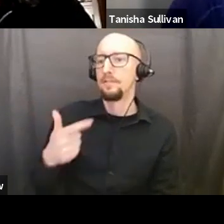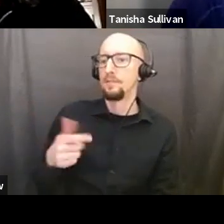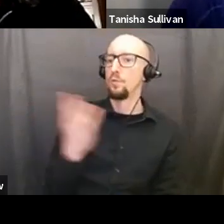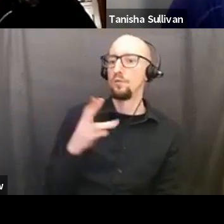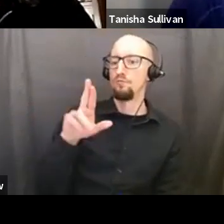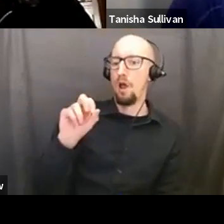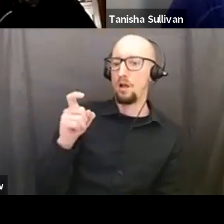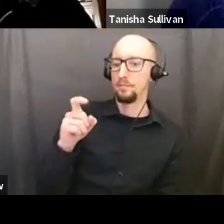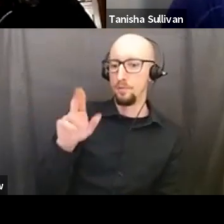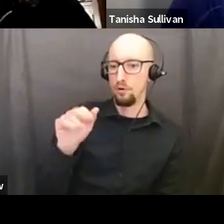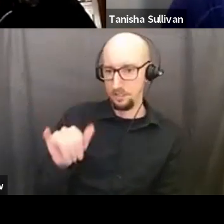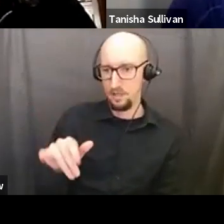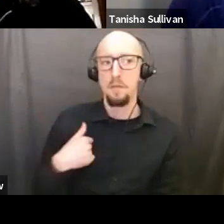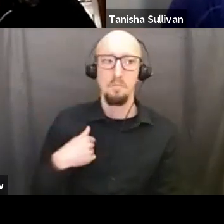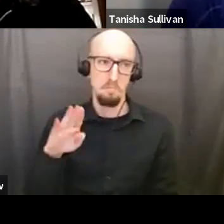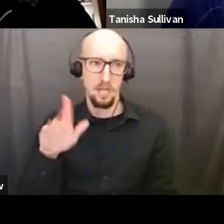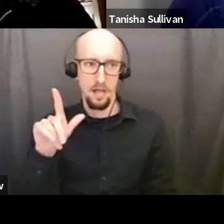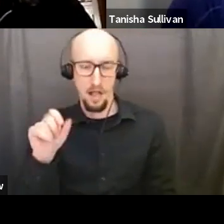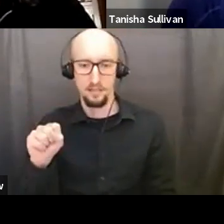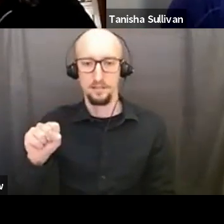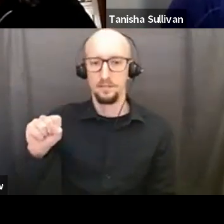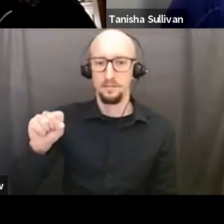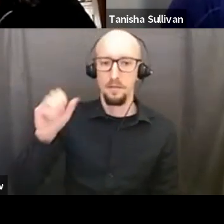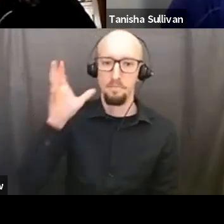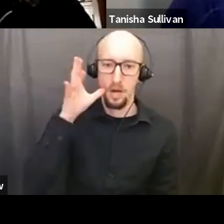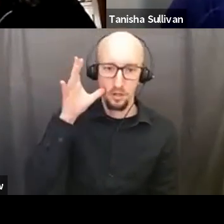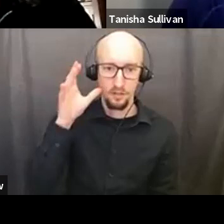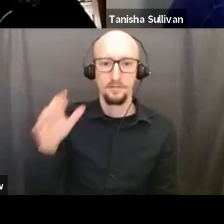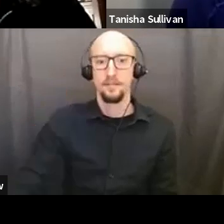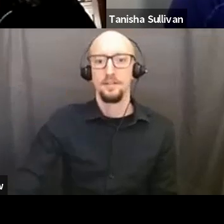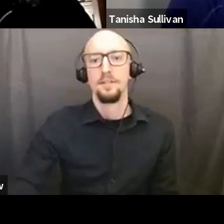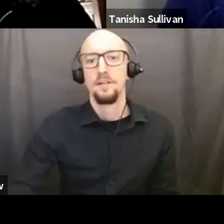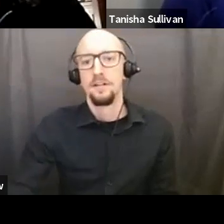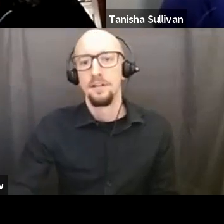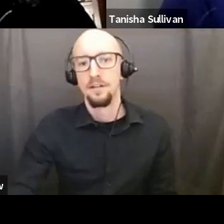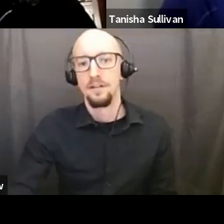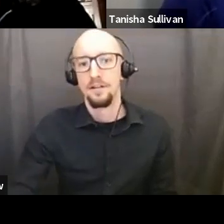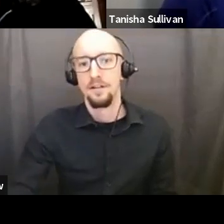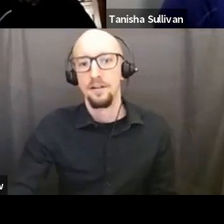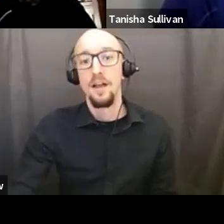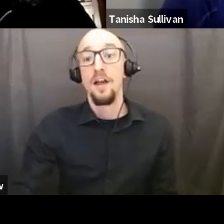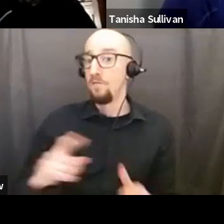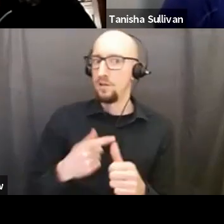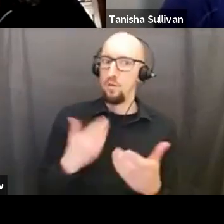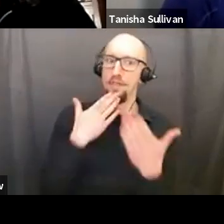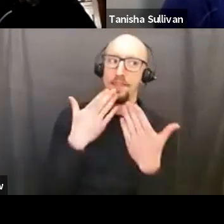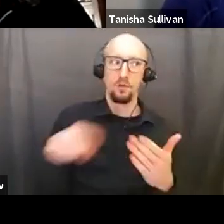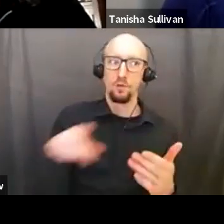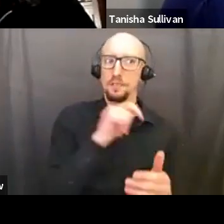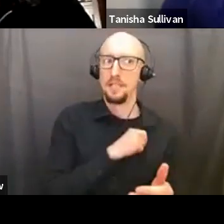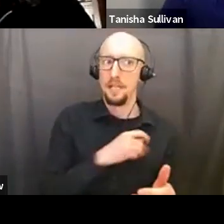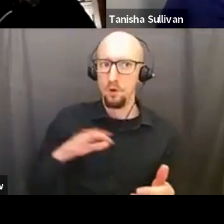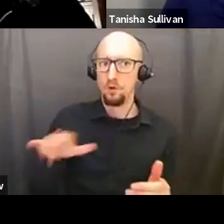a BLS parent. First, I would like to thank all task force members for your time and hard work devoted